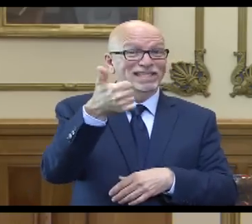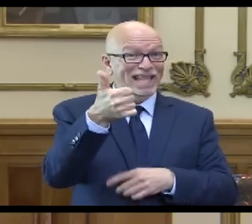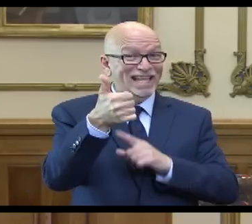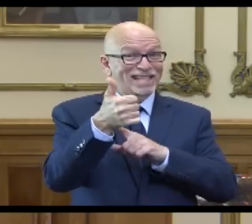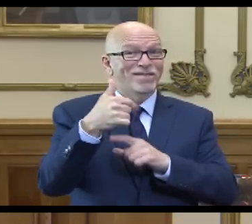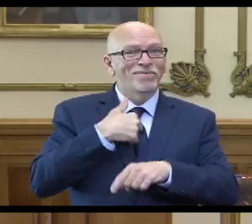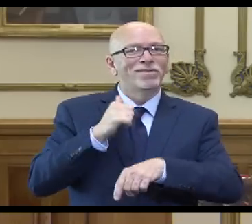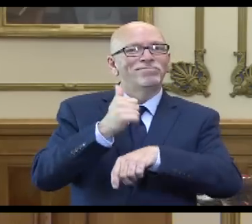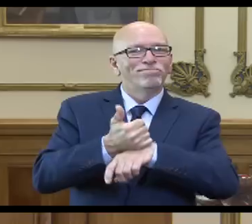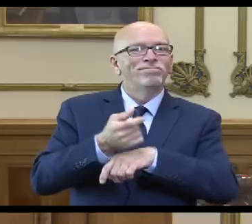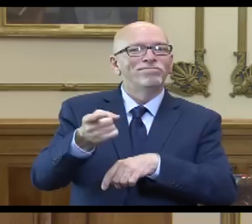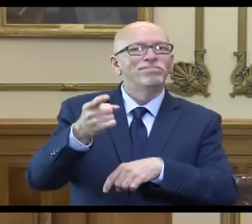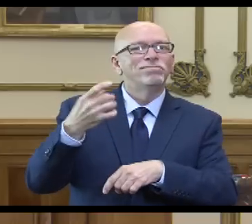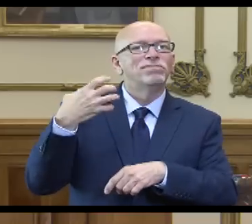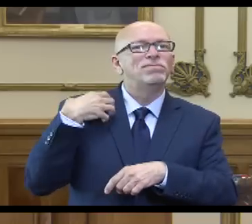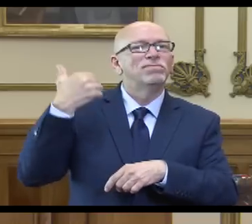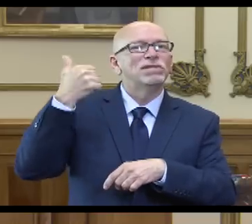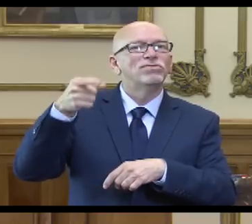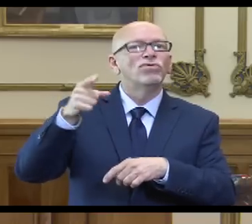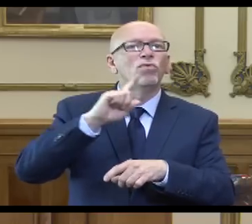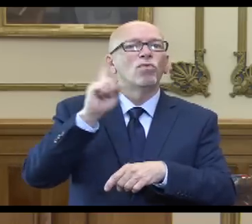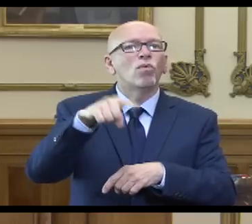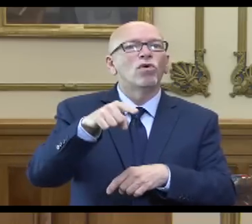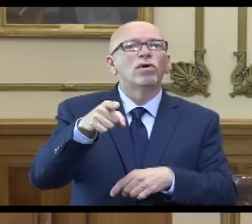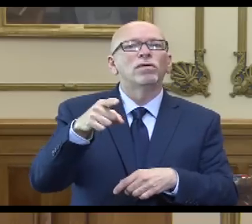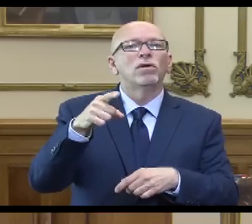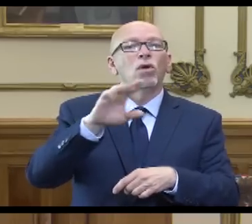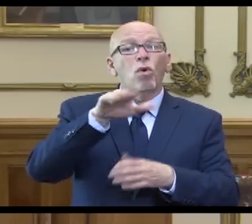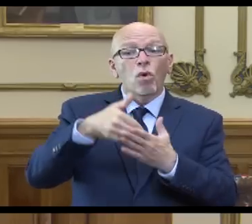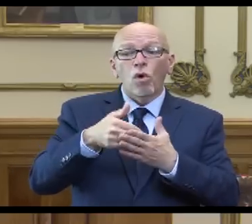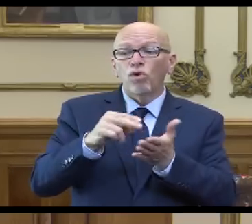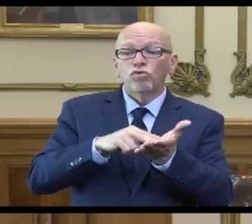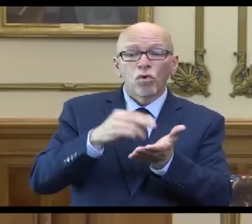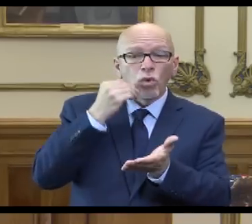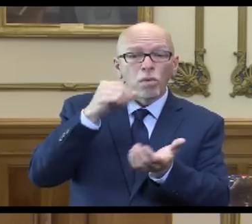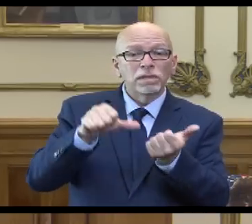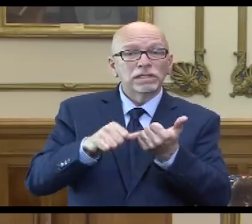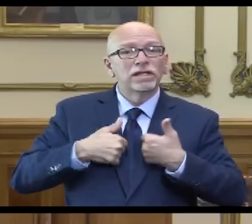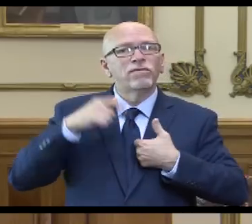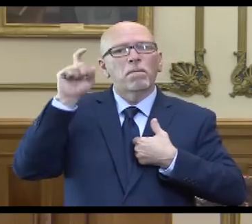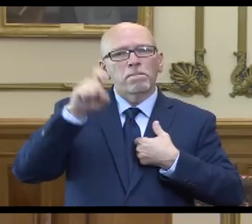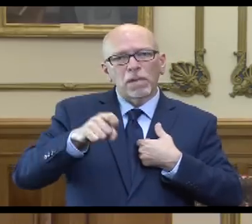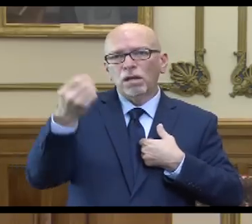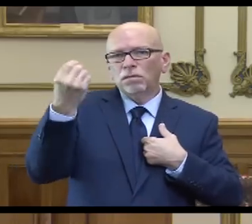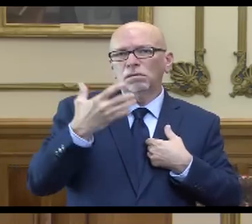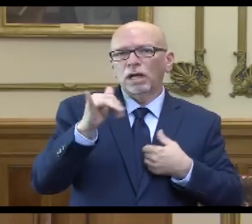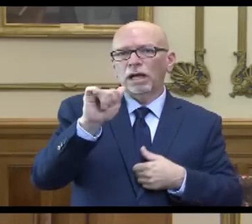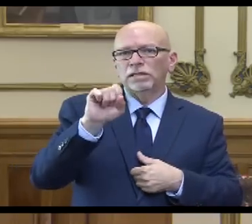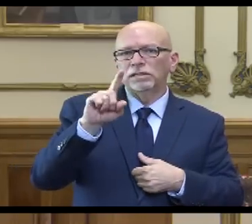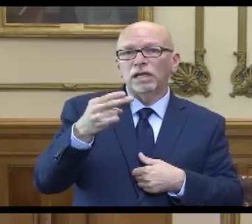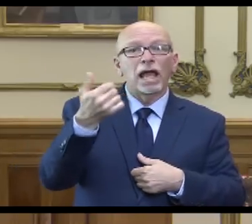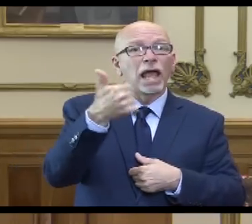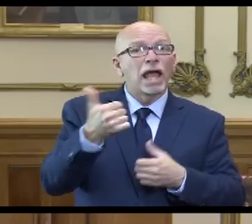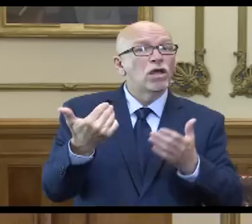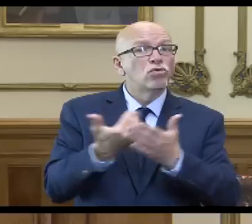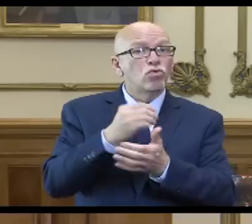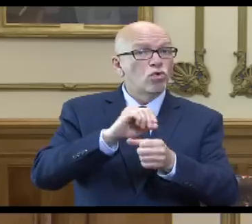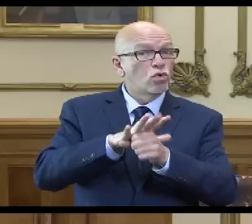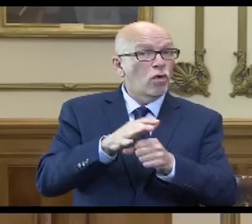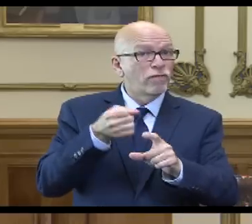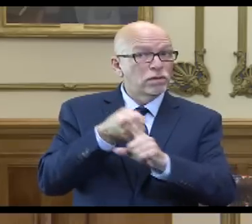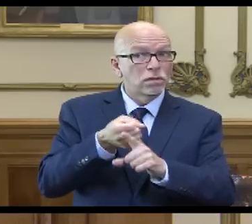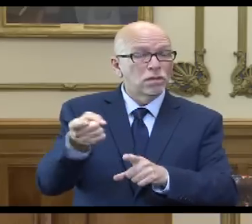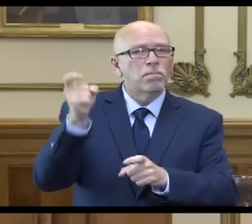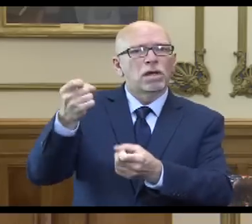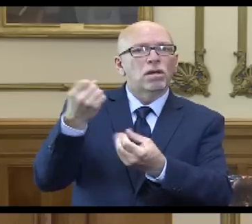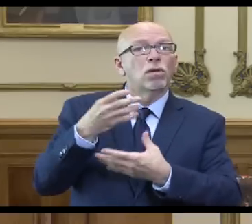and implemented the Commissioner's order that all long-term care facilities have to report to ISDH any new COVID cases